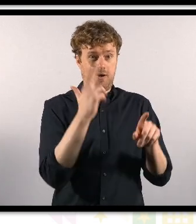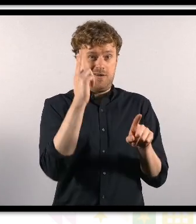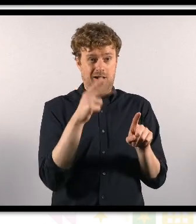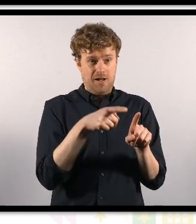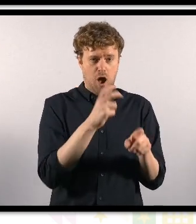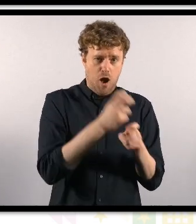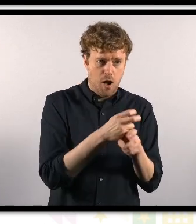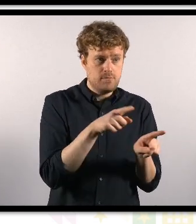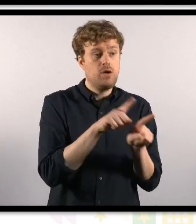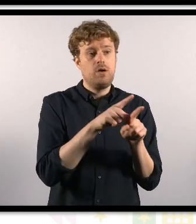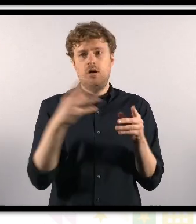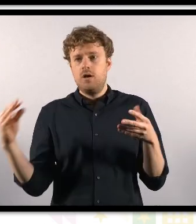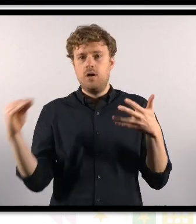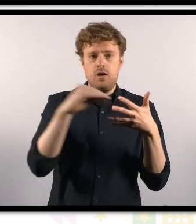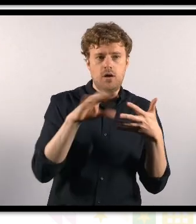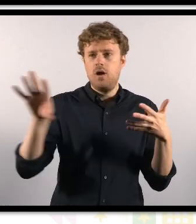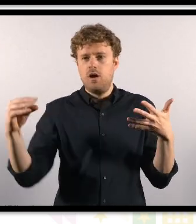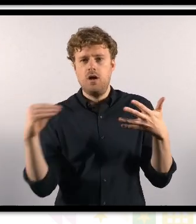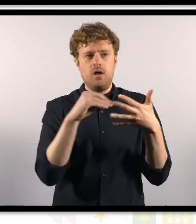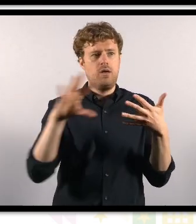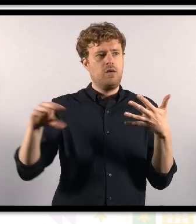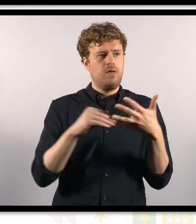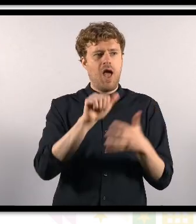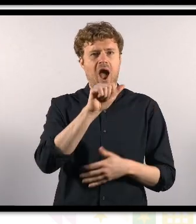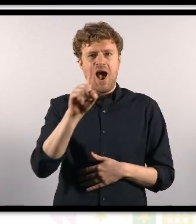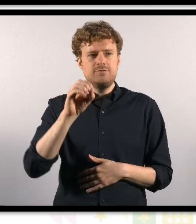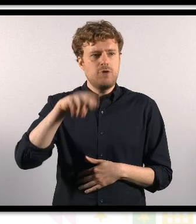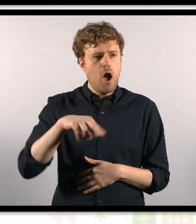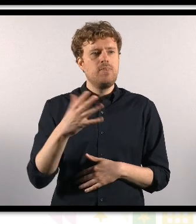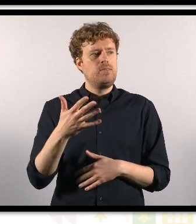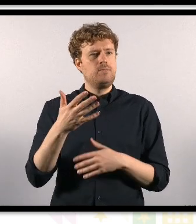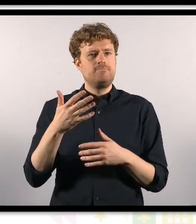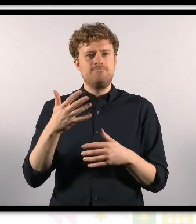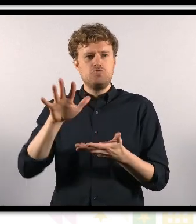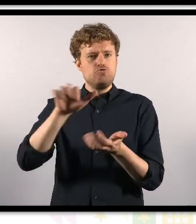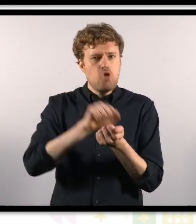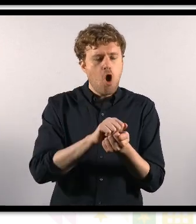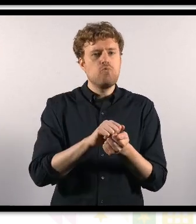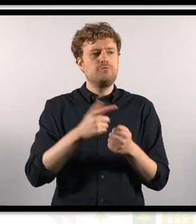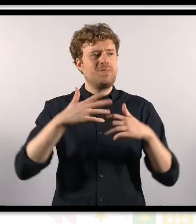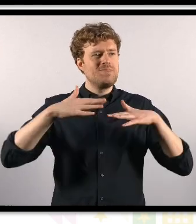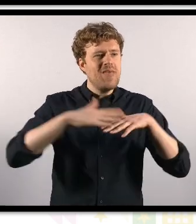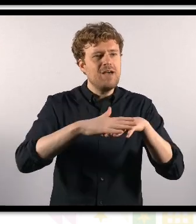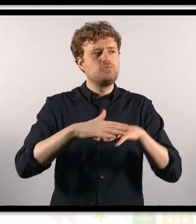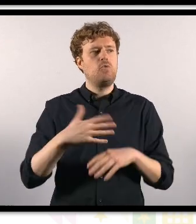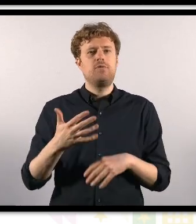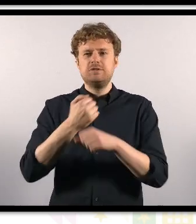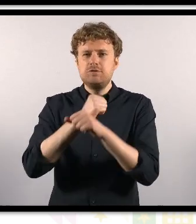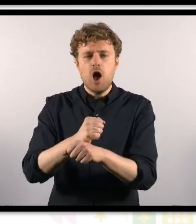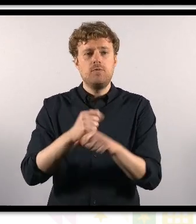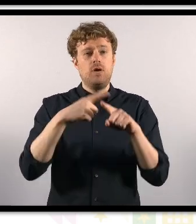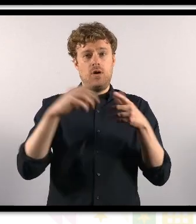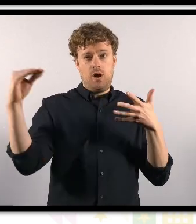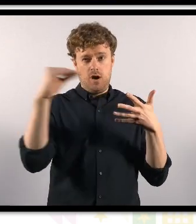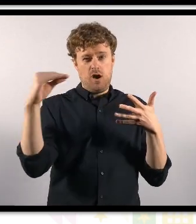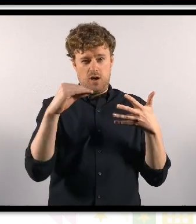experience. So no question, right, that this is a fantastic, this flourishing ecosystem is really a strength of Kubernetes